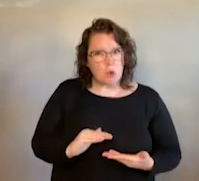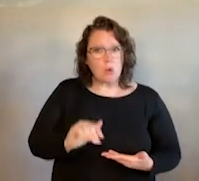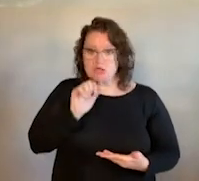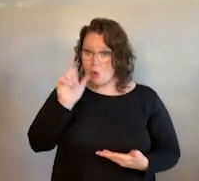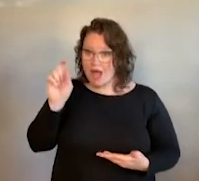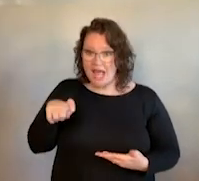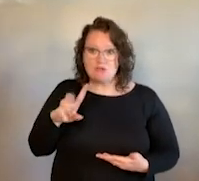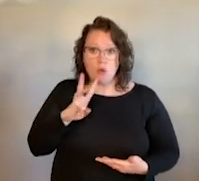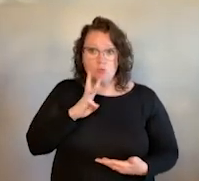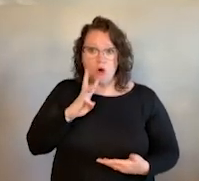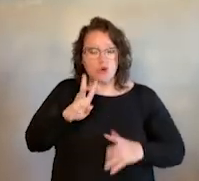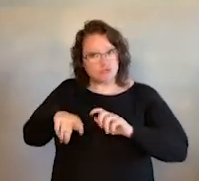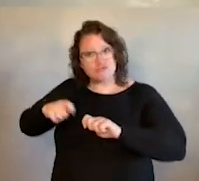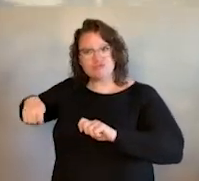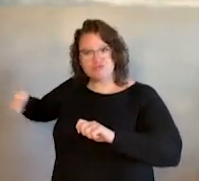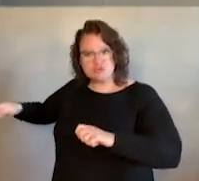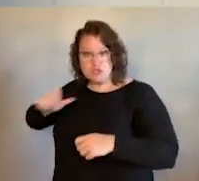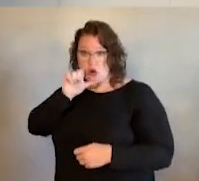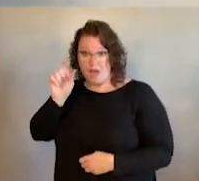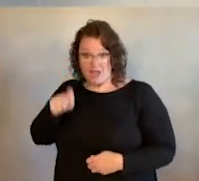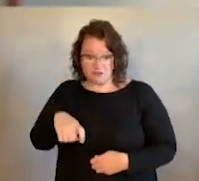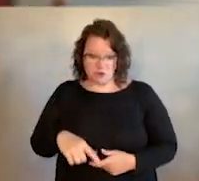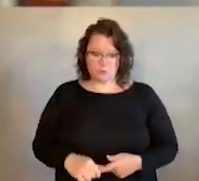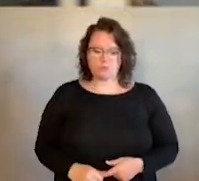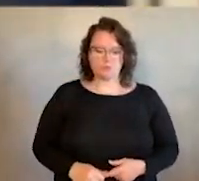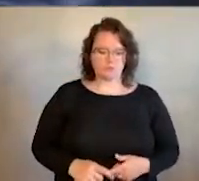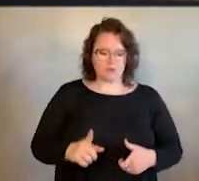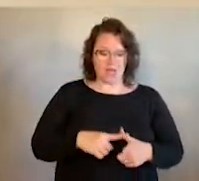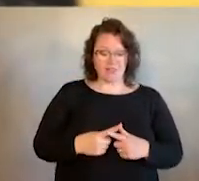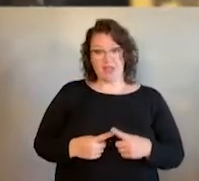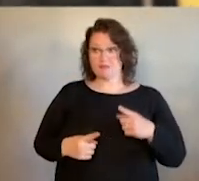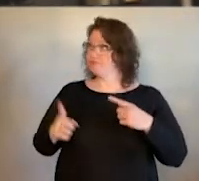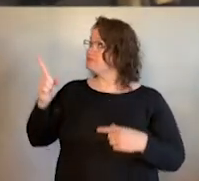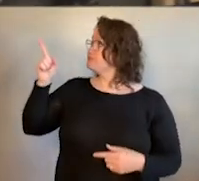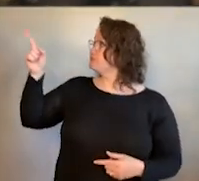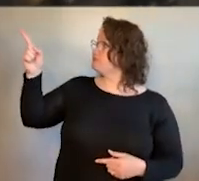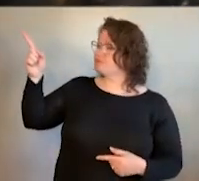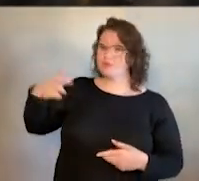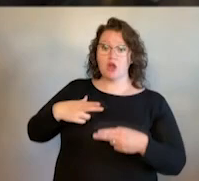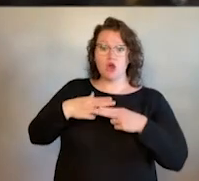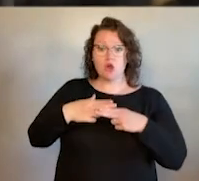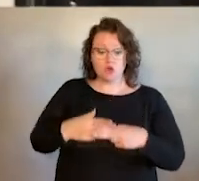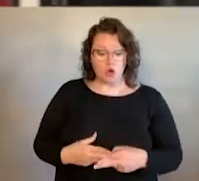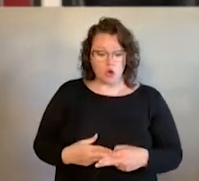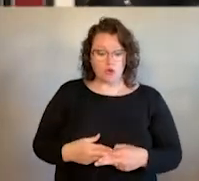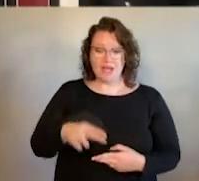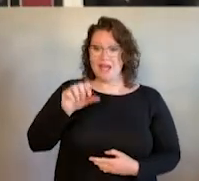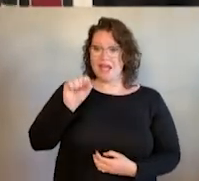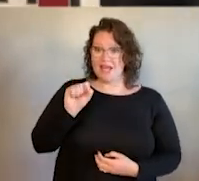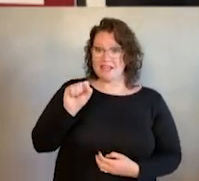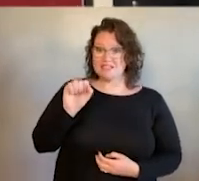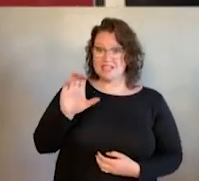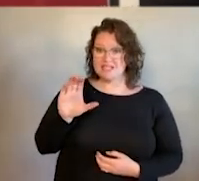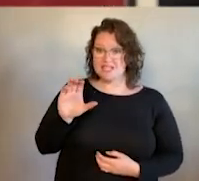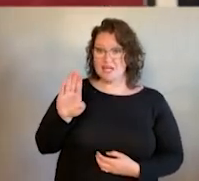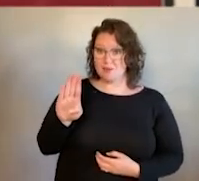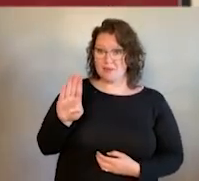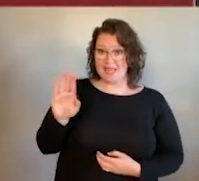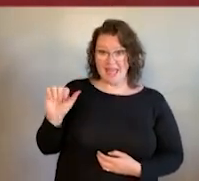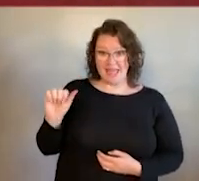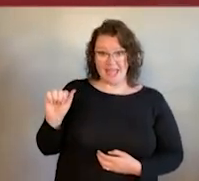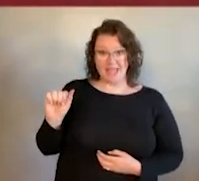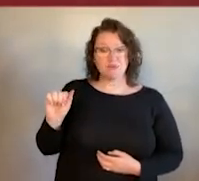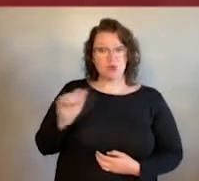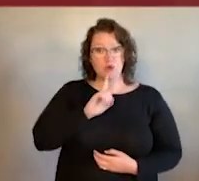don't have to get all of that hose out. And then here, these are called SCBAs. It